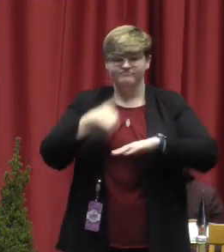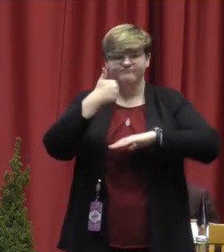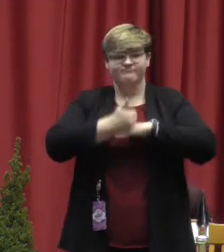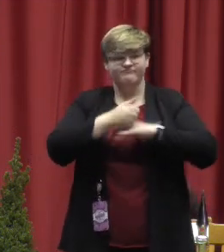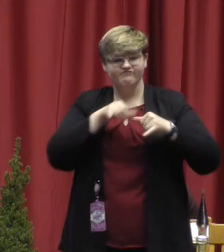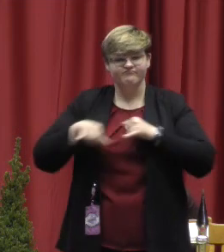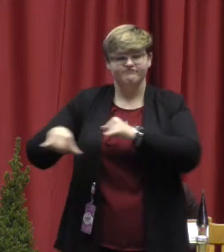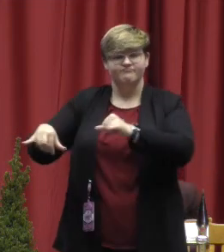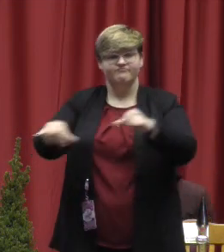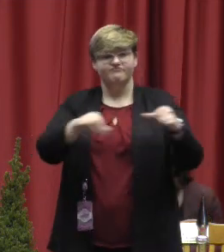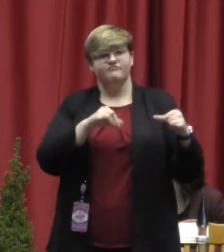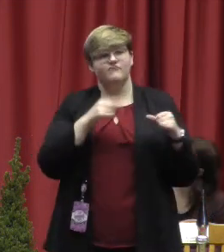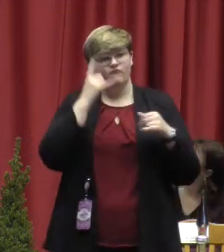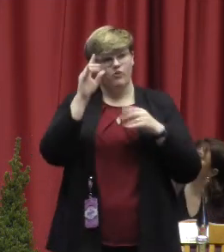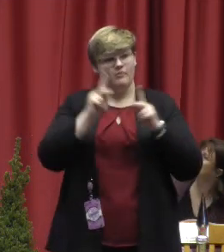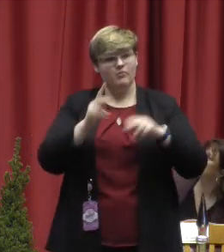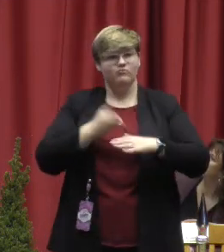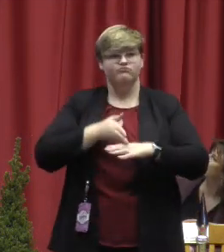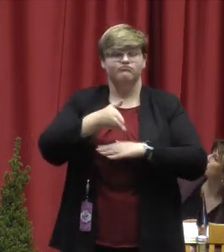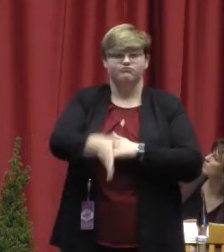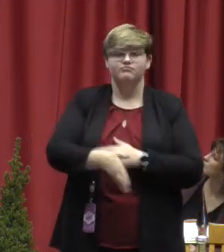for those to come after us,